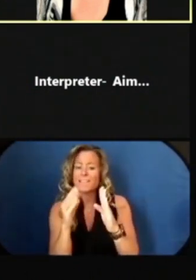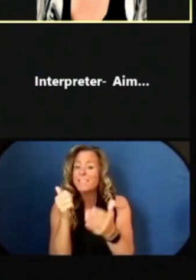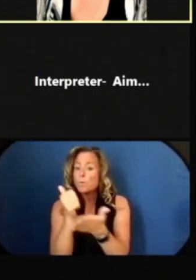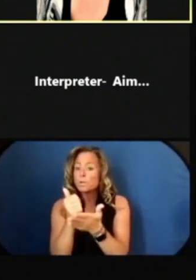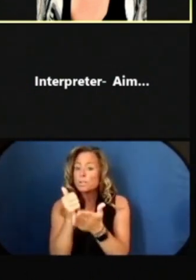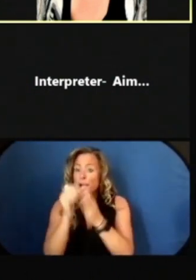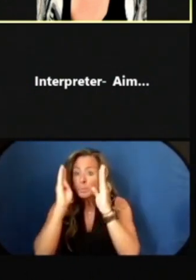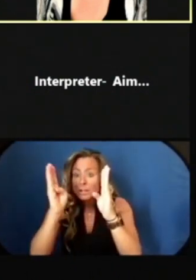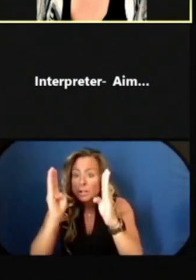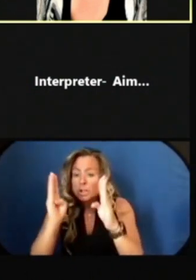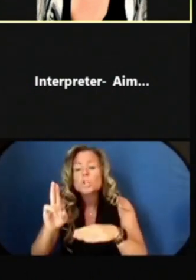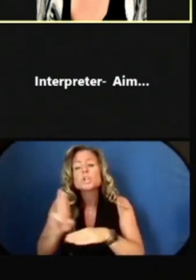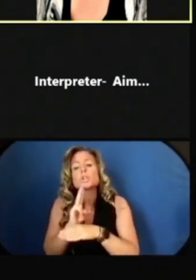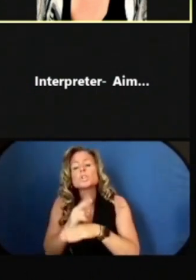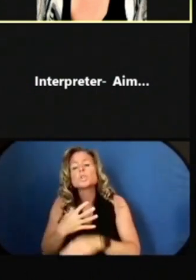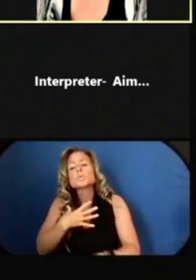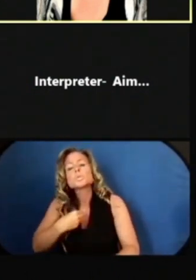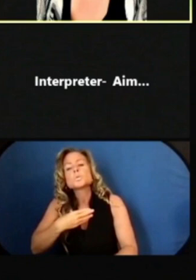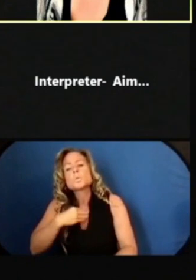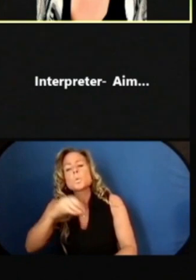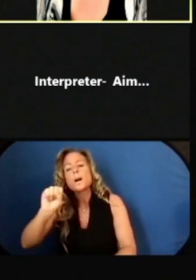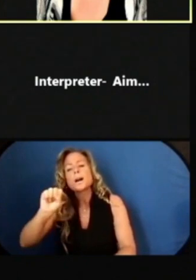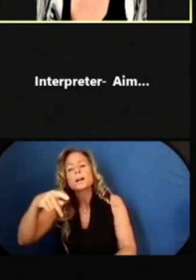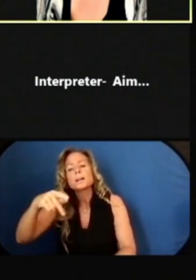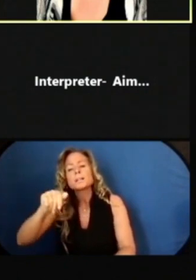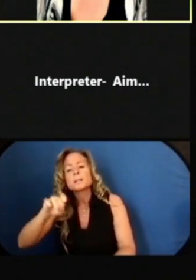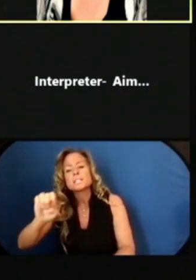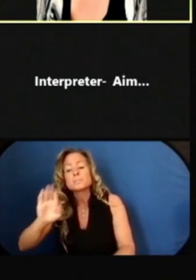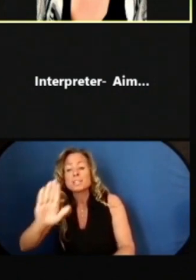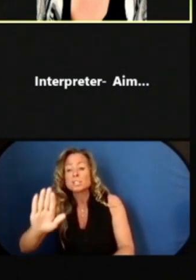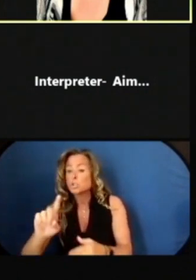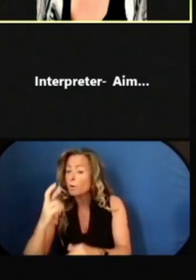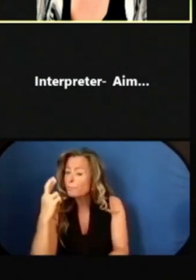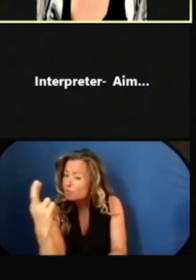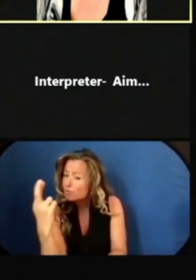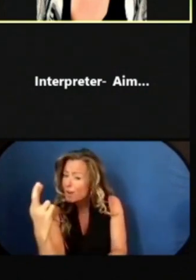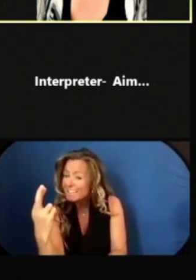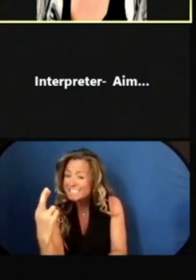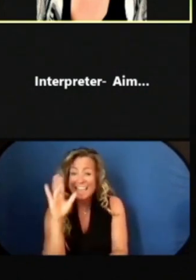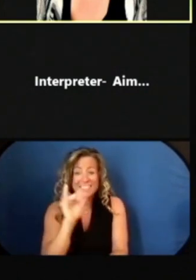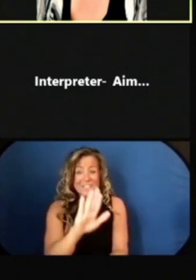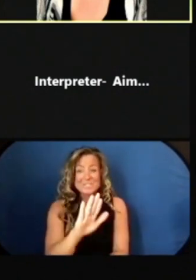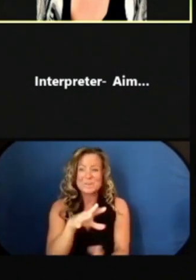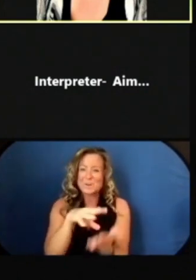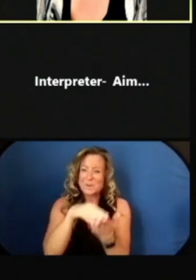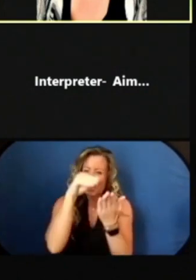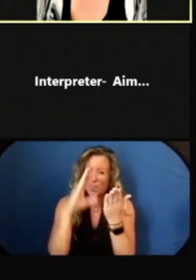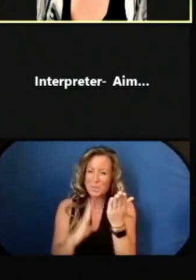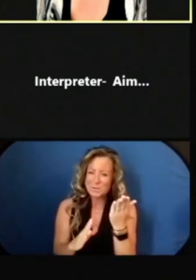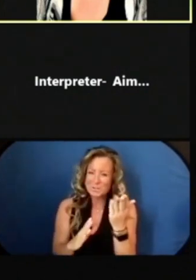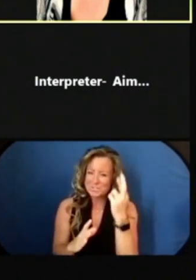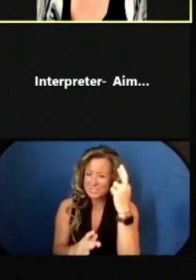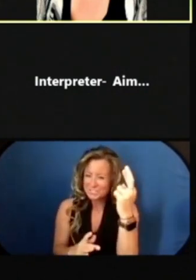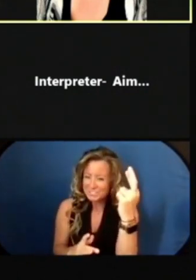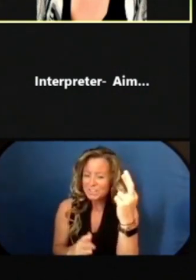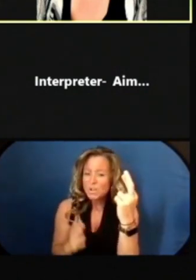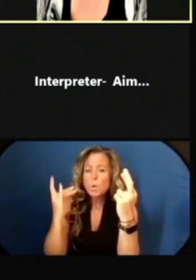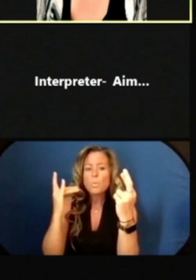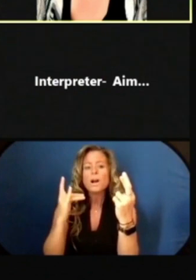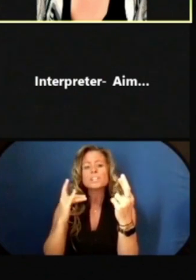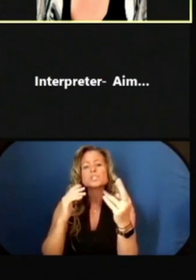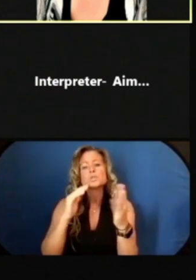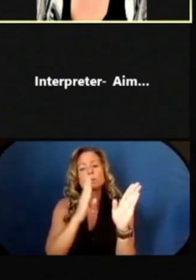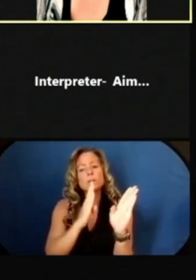white space. White space is your friend. White space is your learner's friend to organize the information. It